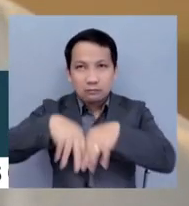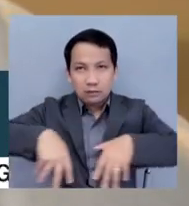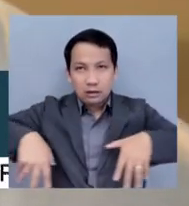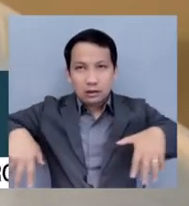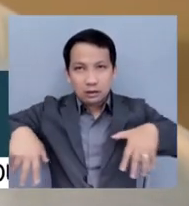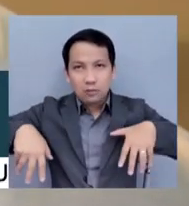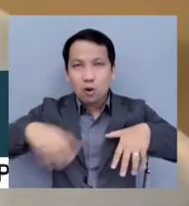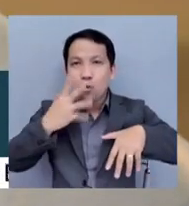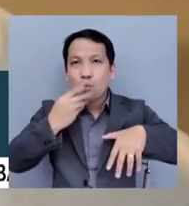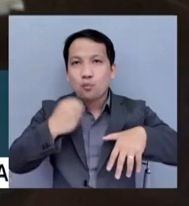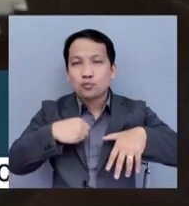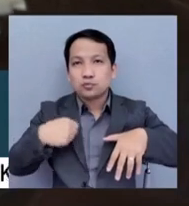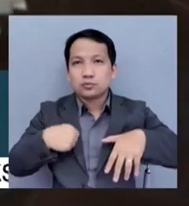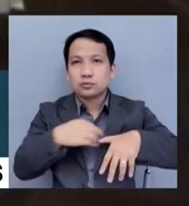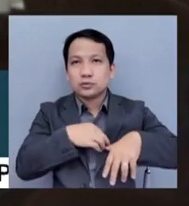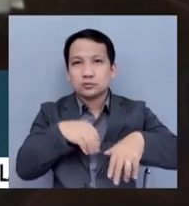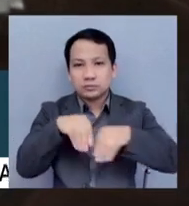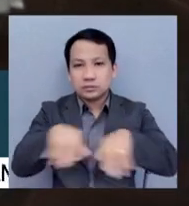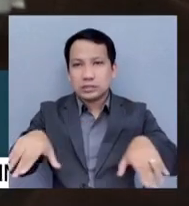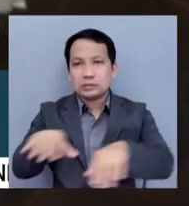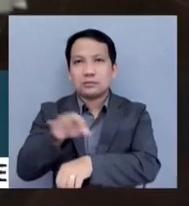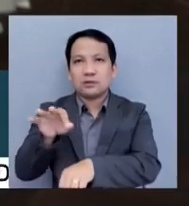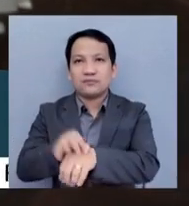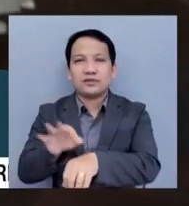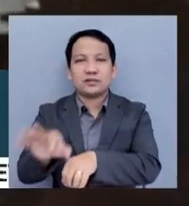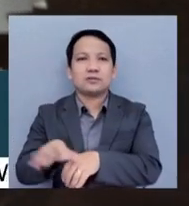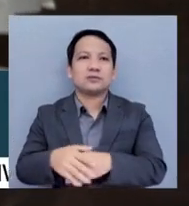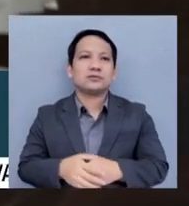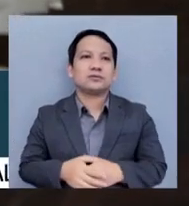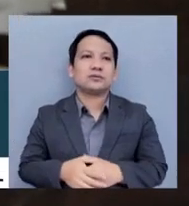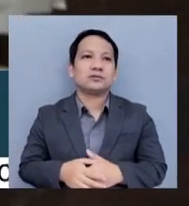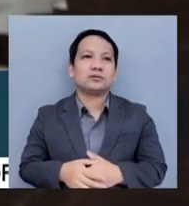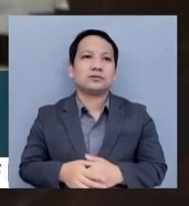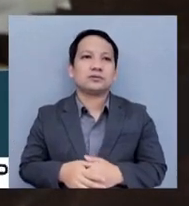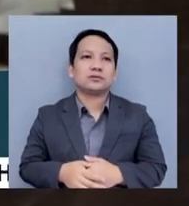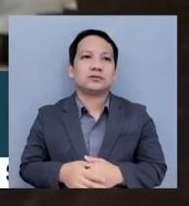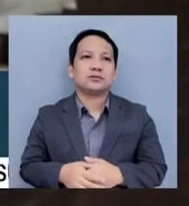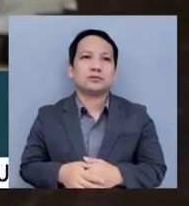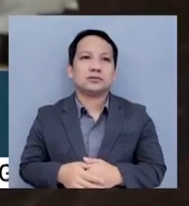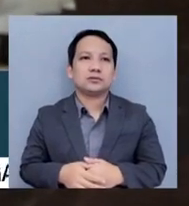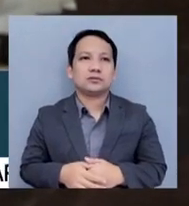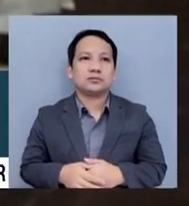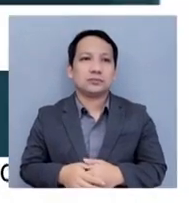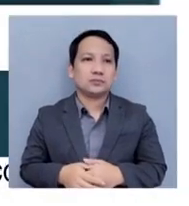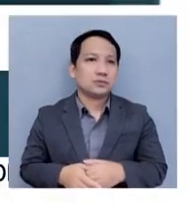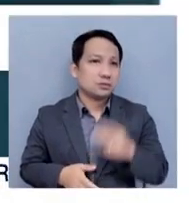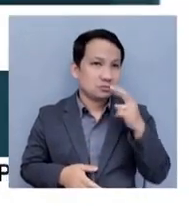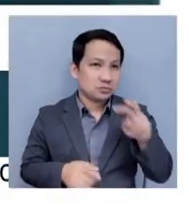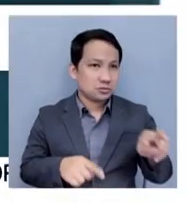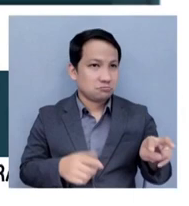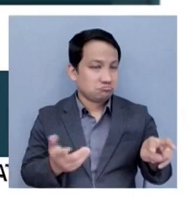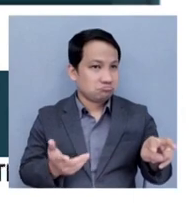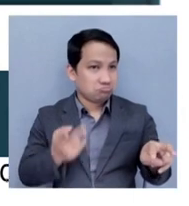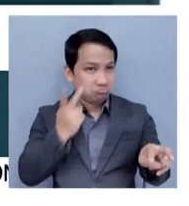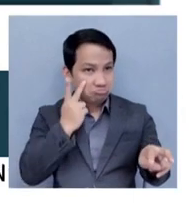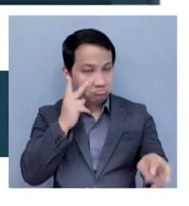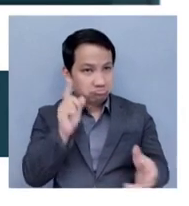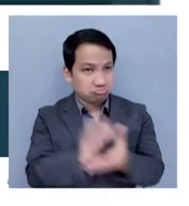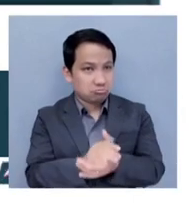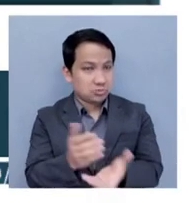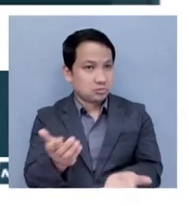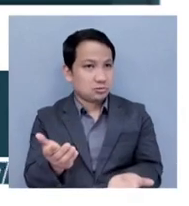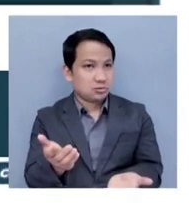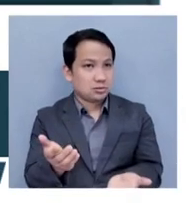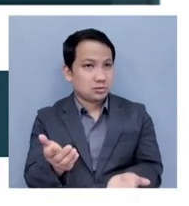those officers assigned in the field. Okay. Okay, and do you believe it's just 4 in that